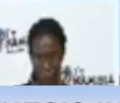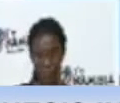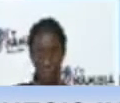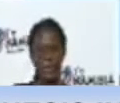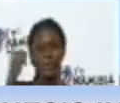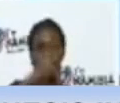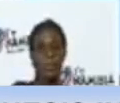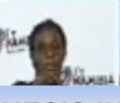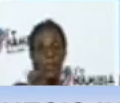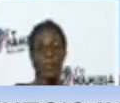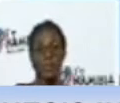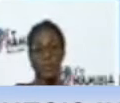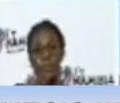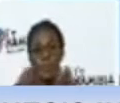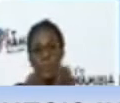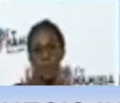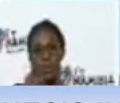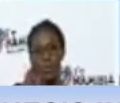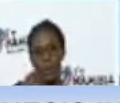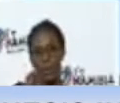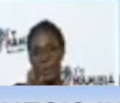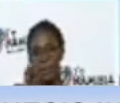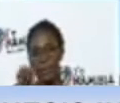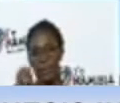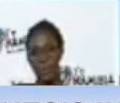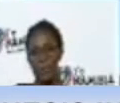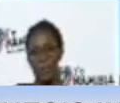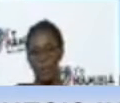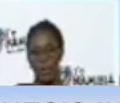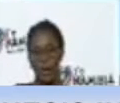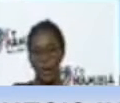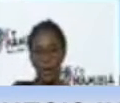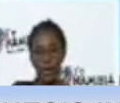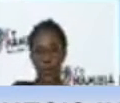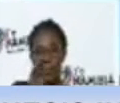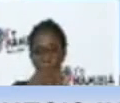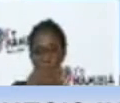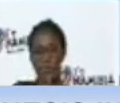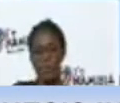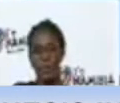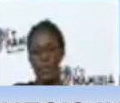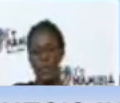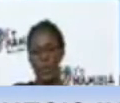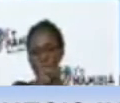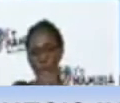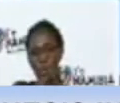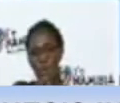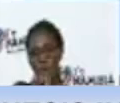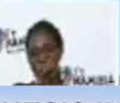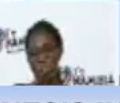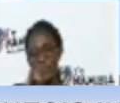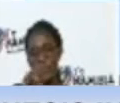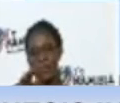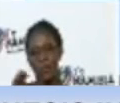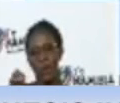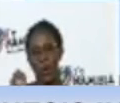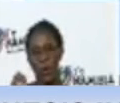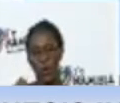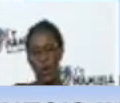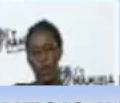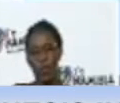Day celebrations came about as a result of a UNESCO seminar held in